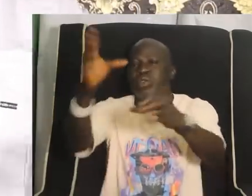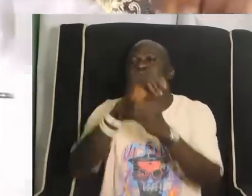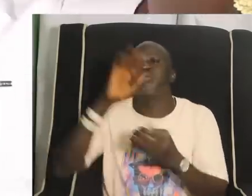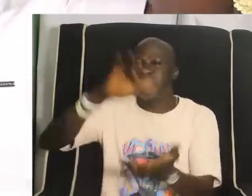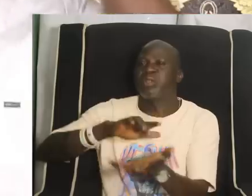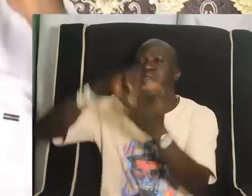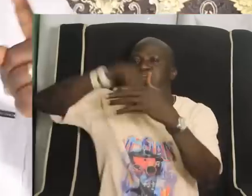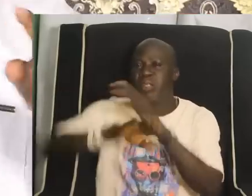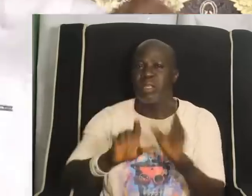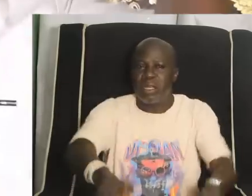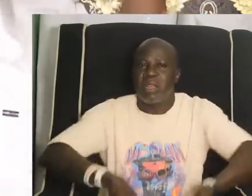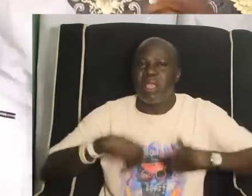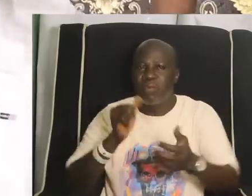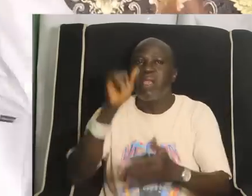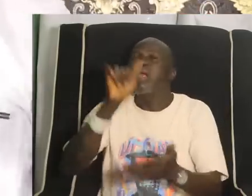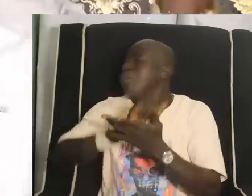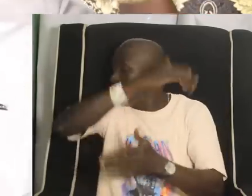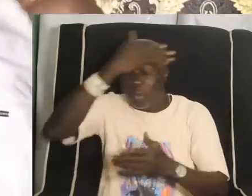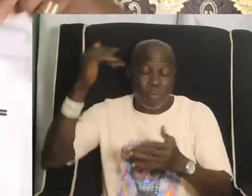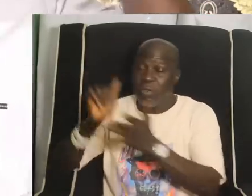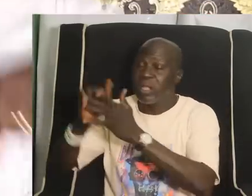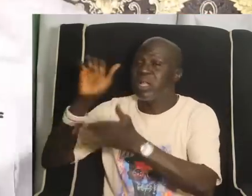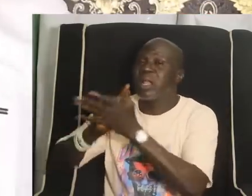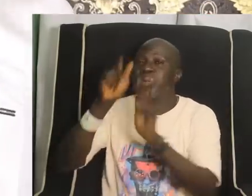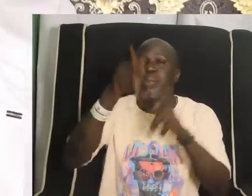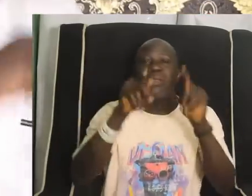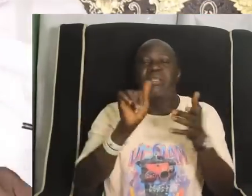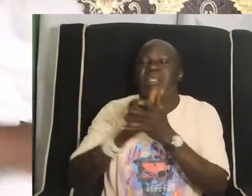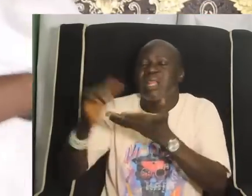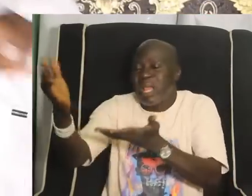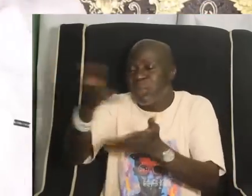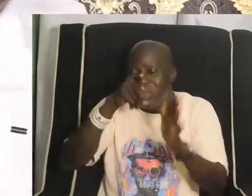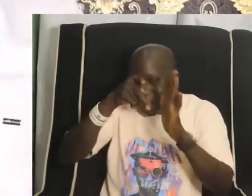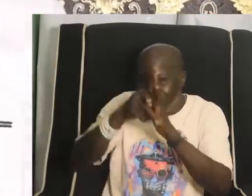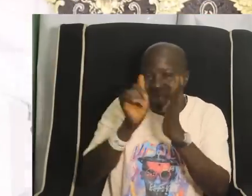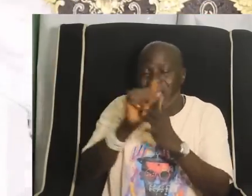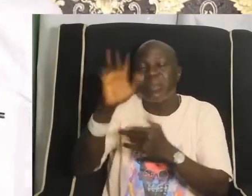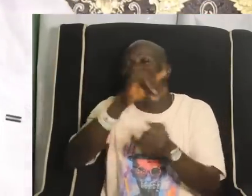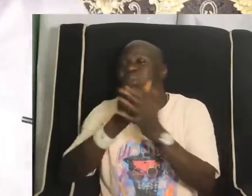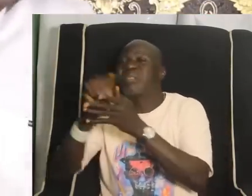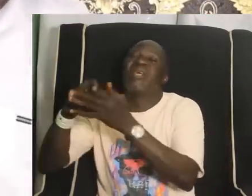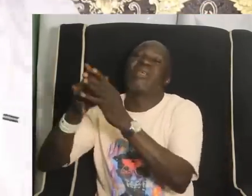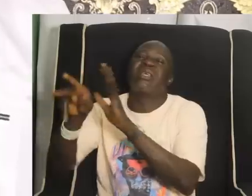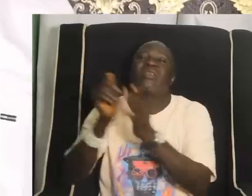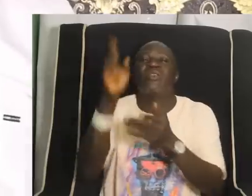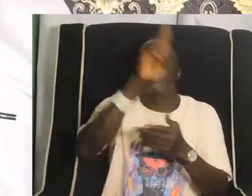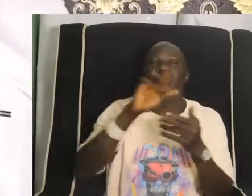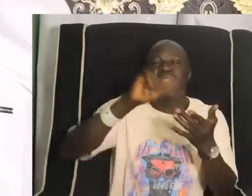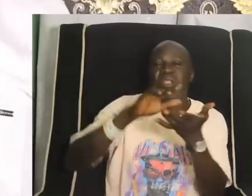in their life. Don't forget that the person that they use his glory or his blood